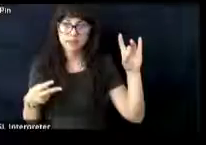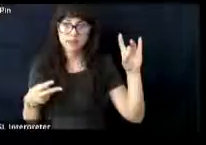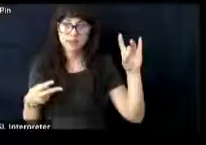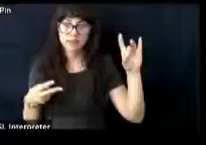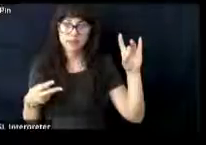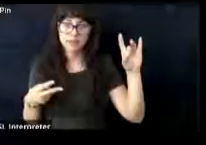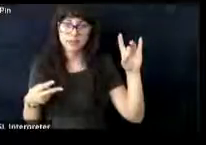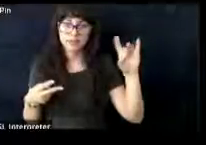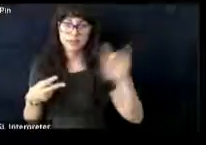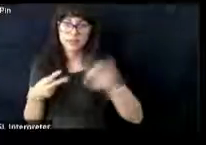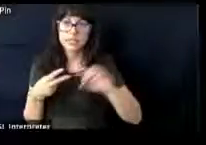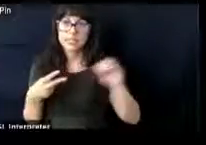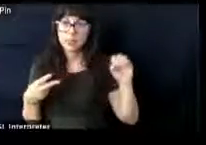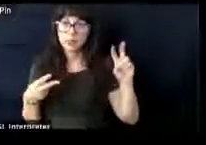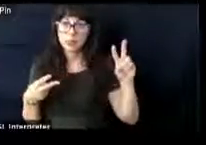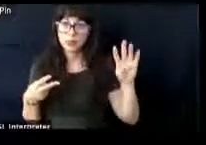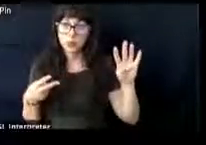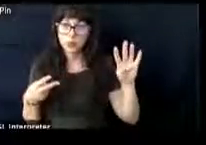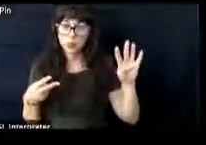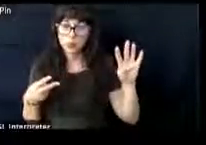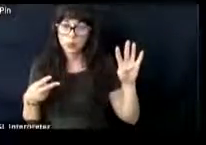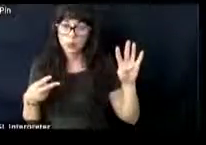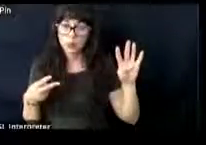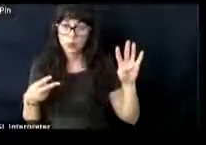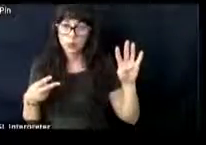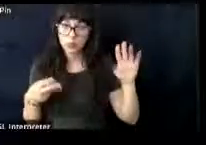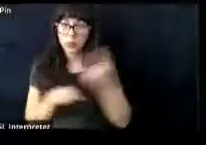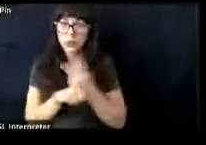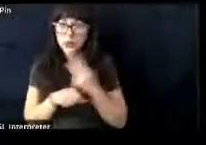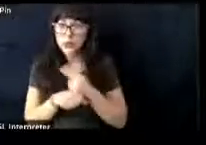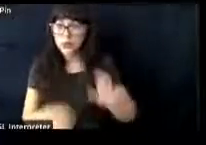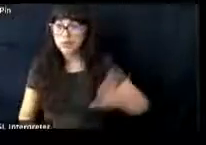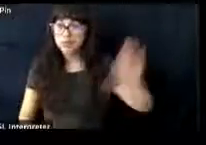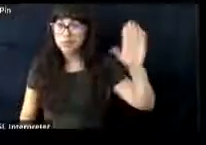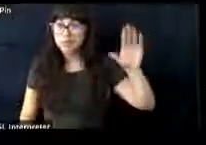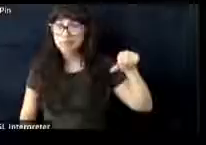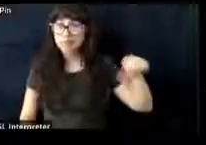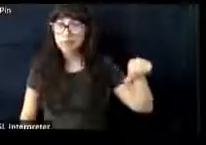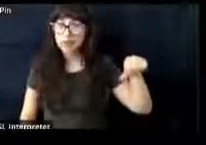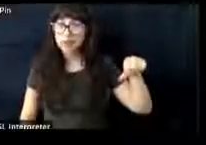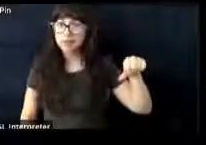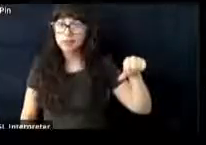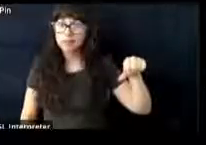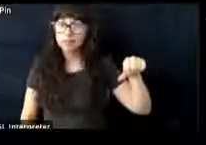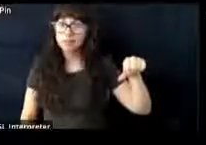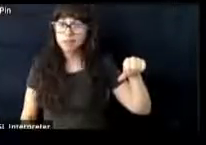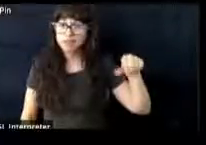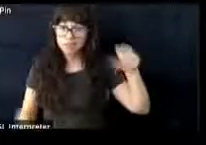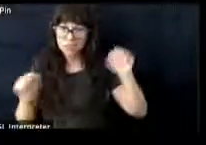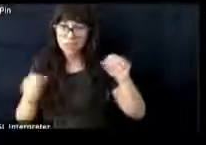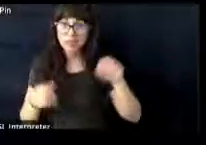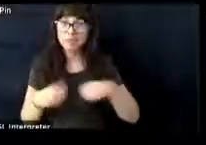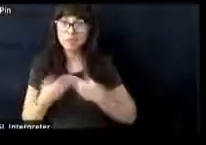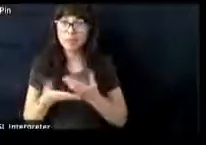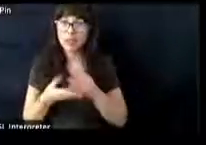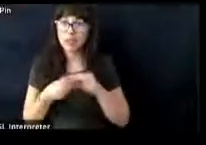and 024 to use the raise your hand button at the bottom of your screen if you wish to give comment during this session.